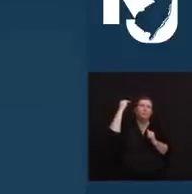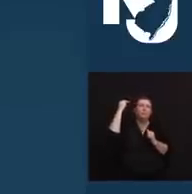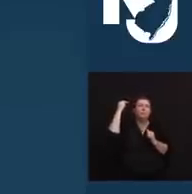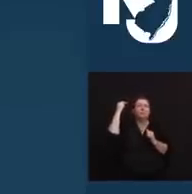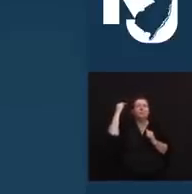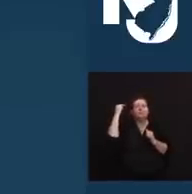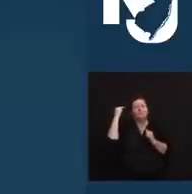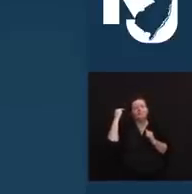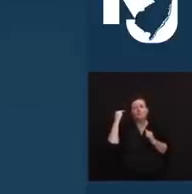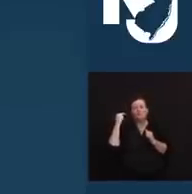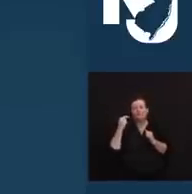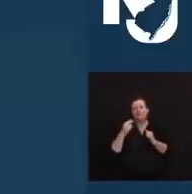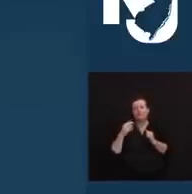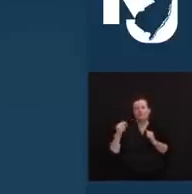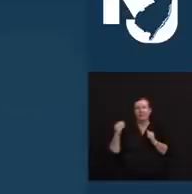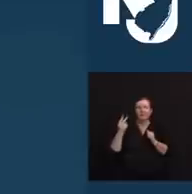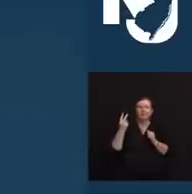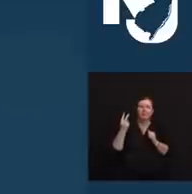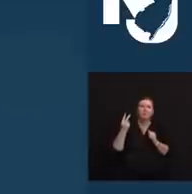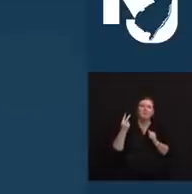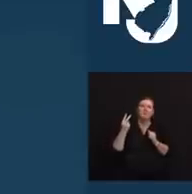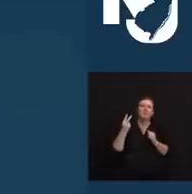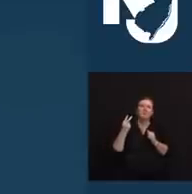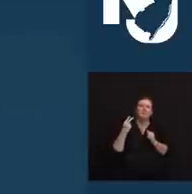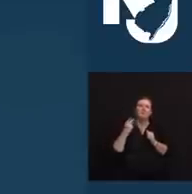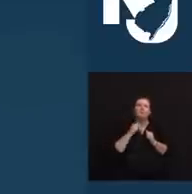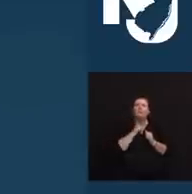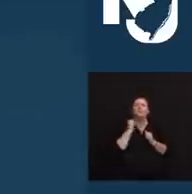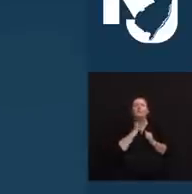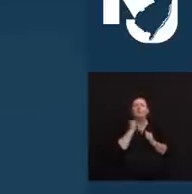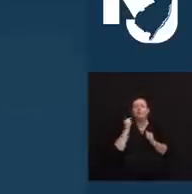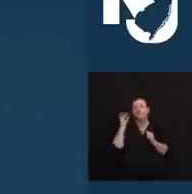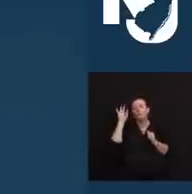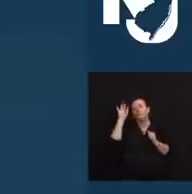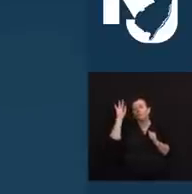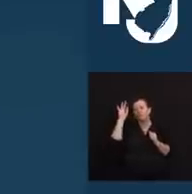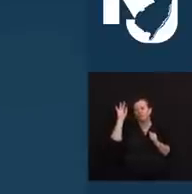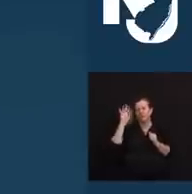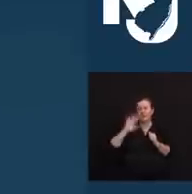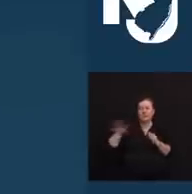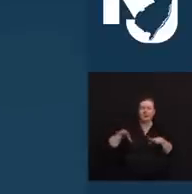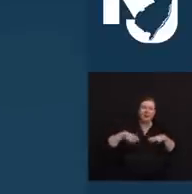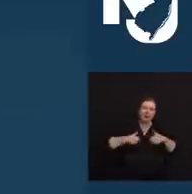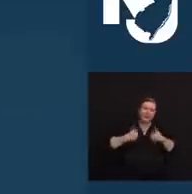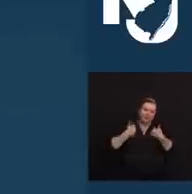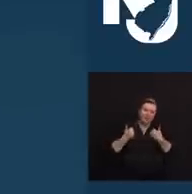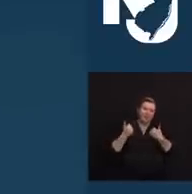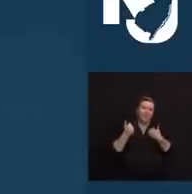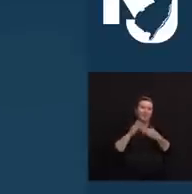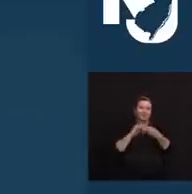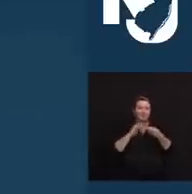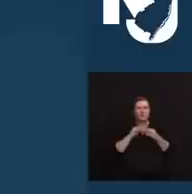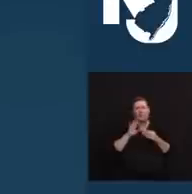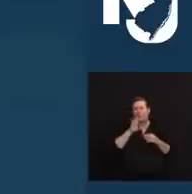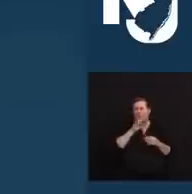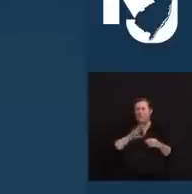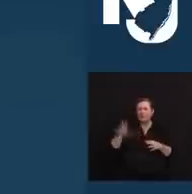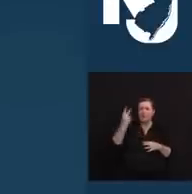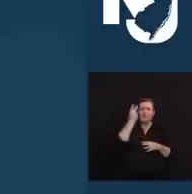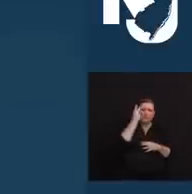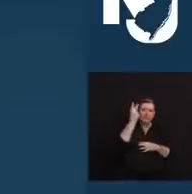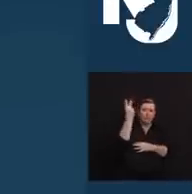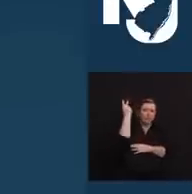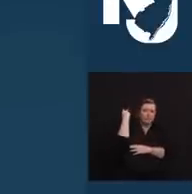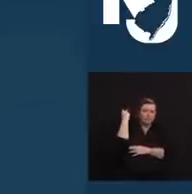McBurrows, officiating. May God bless God bless her and her blessed memory and the families and the lives that she